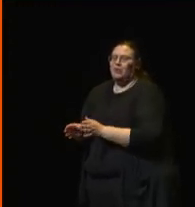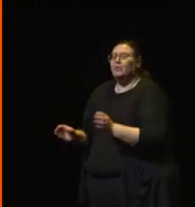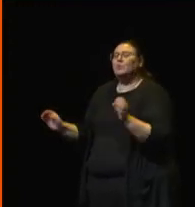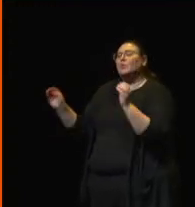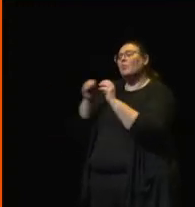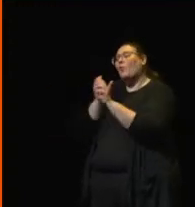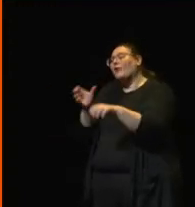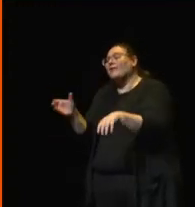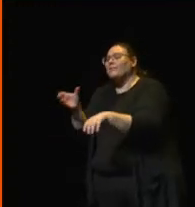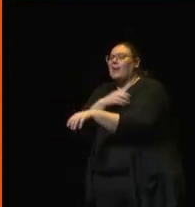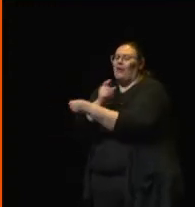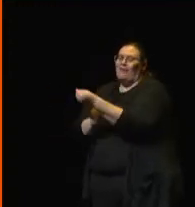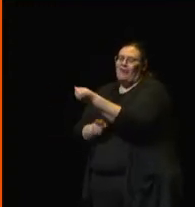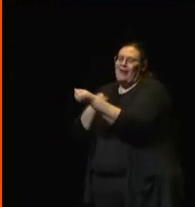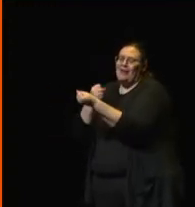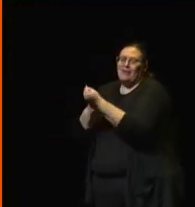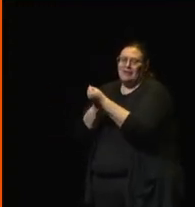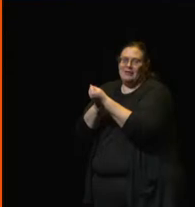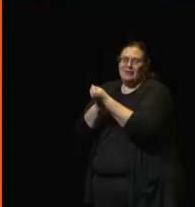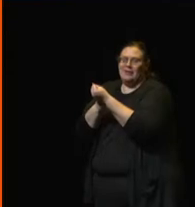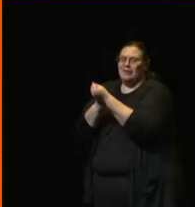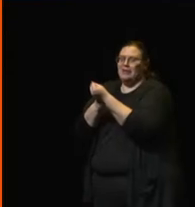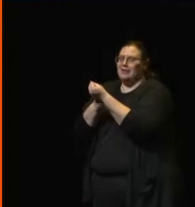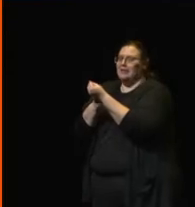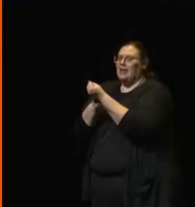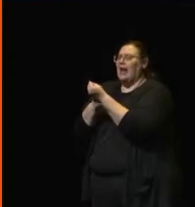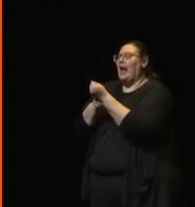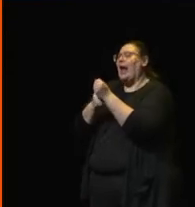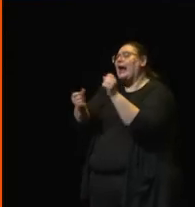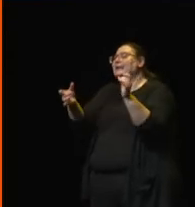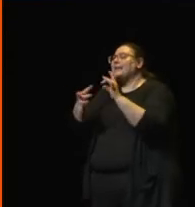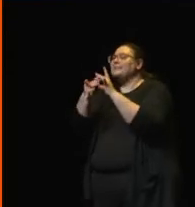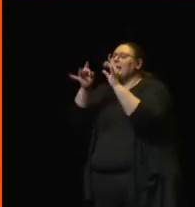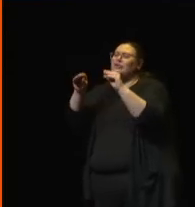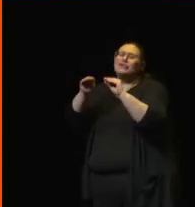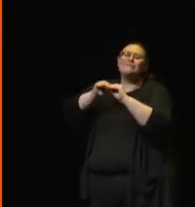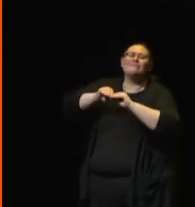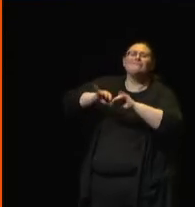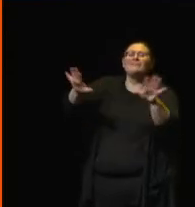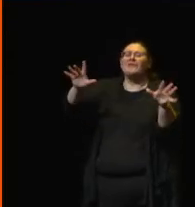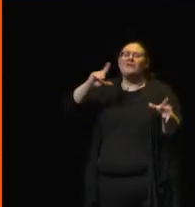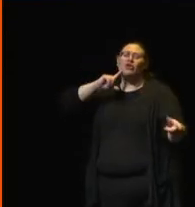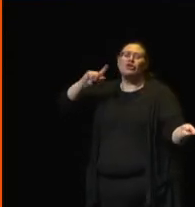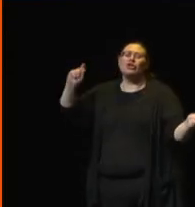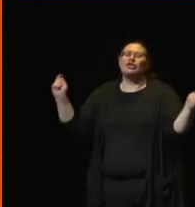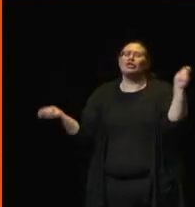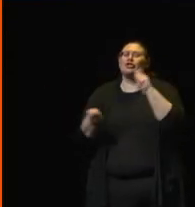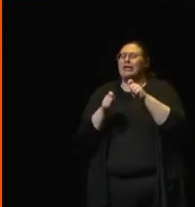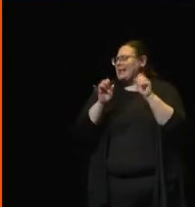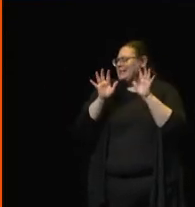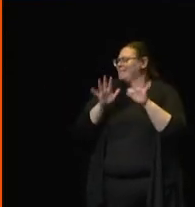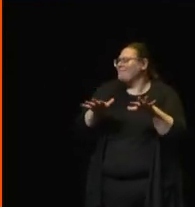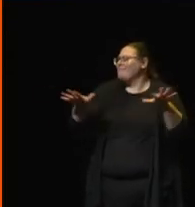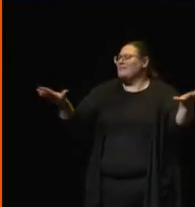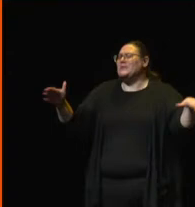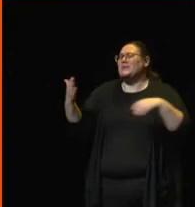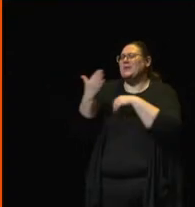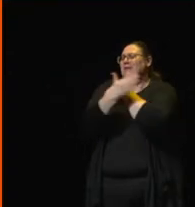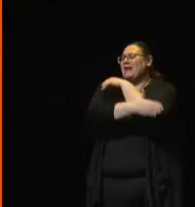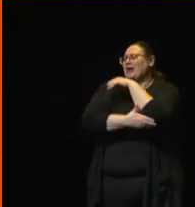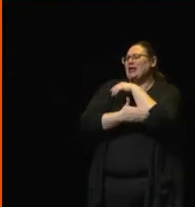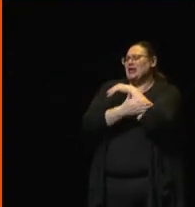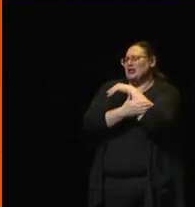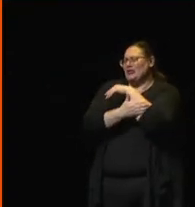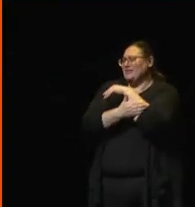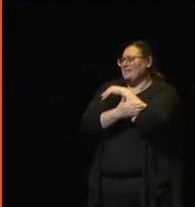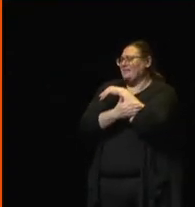powerful advocate, and into a prescient messenger whose call for change reverberated across the country. But